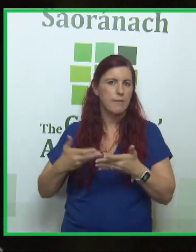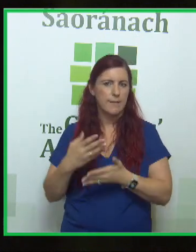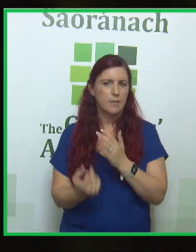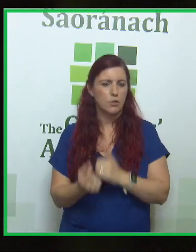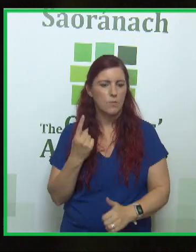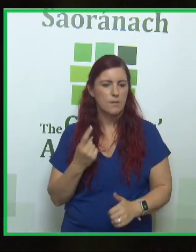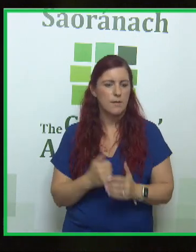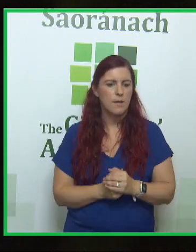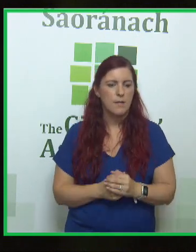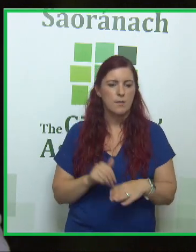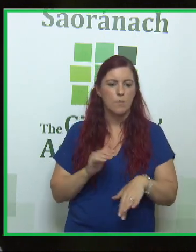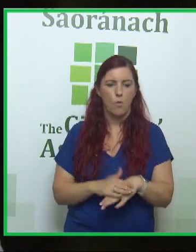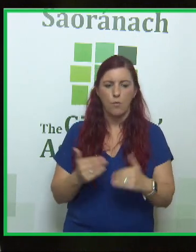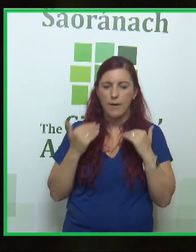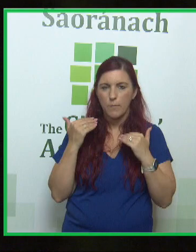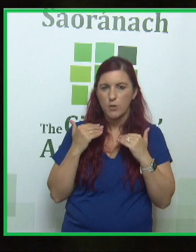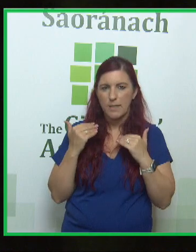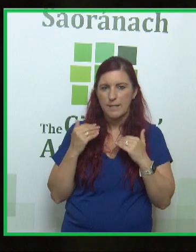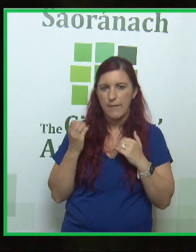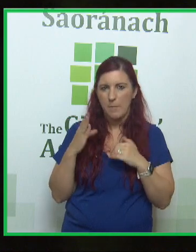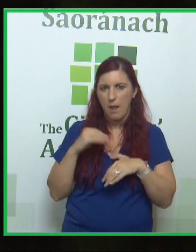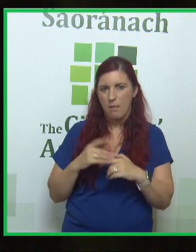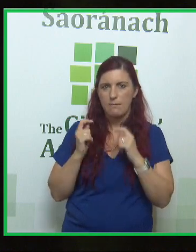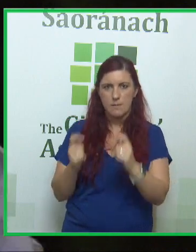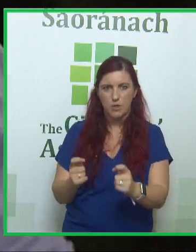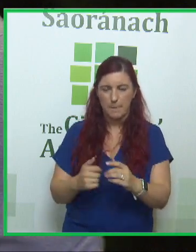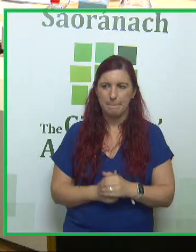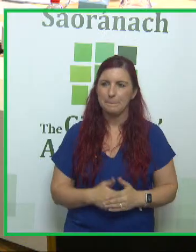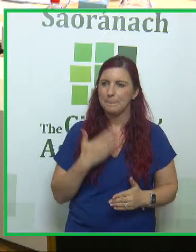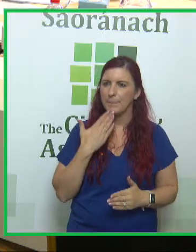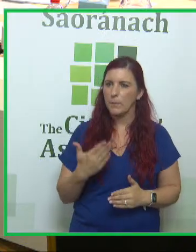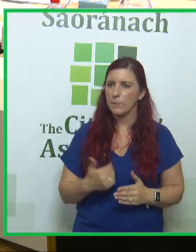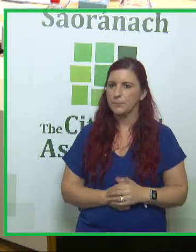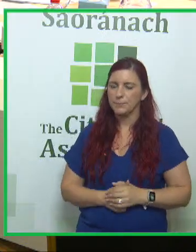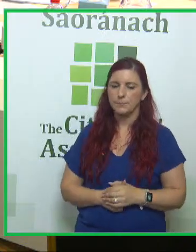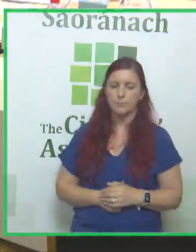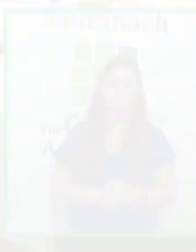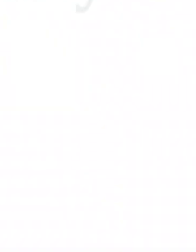details will be available on the submission that we make then to the website. So thank you very much. Thank you, Dermot.